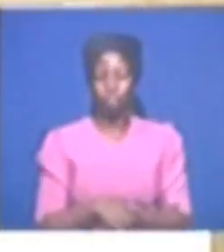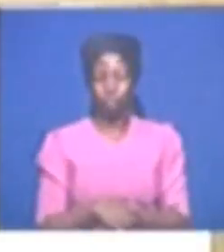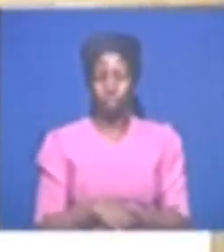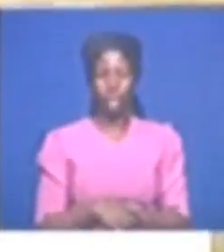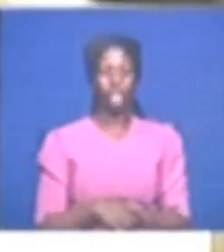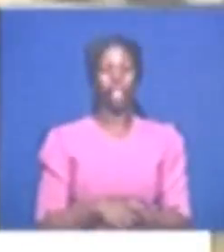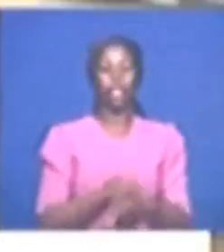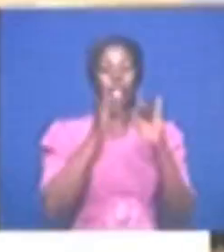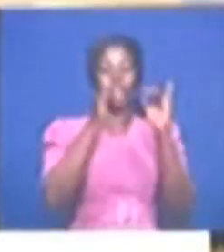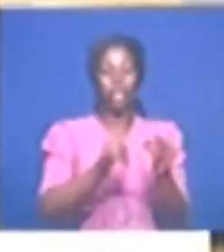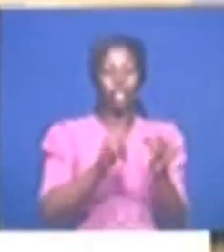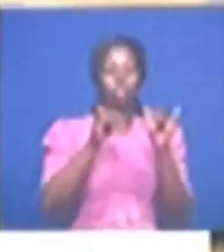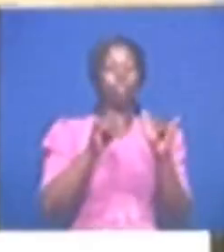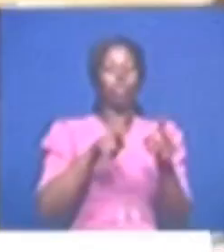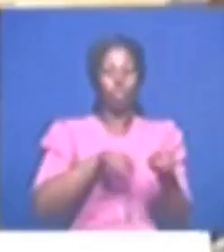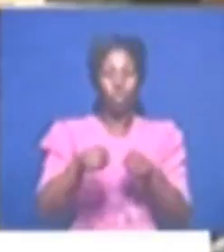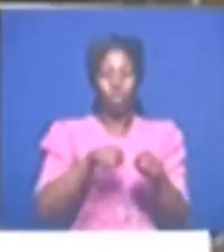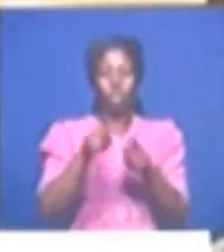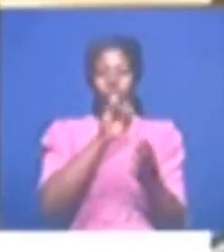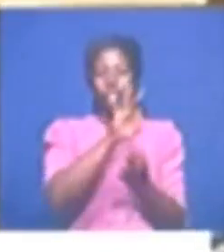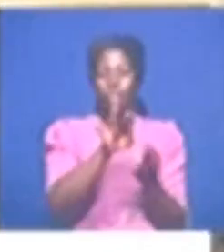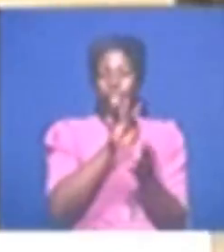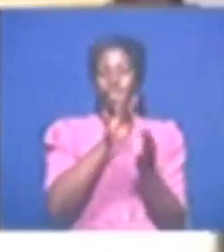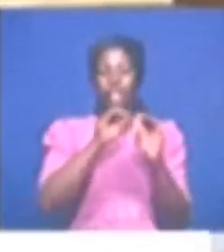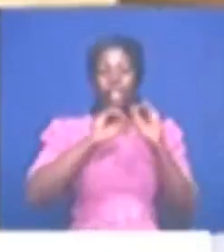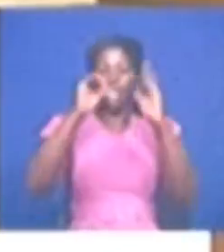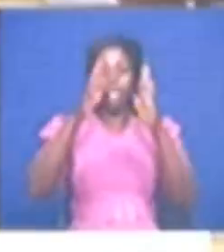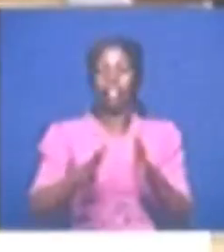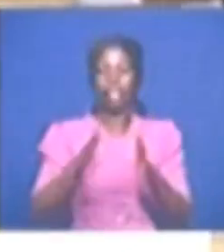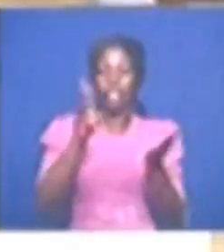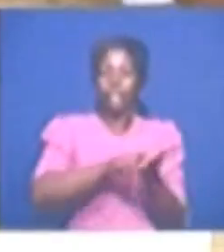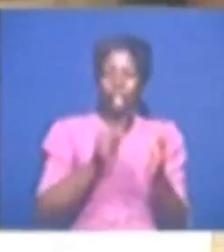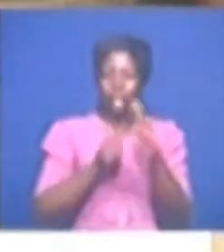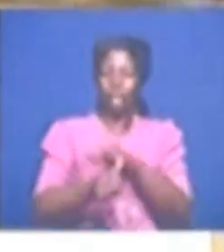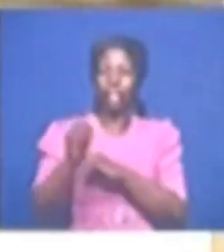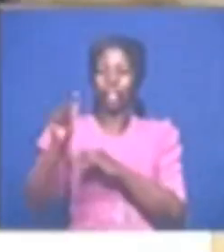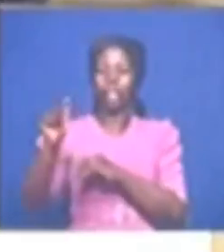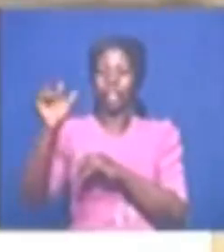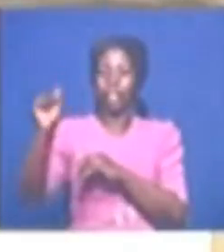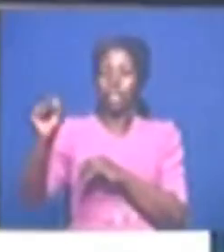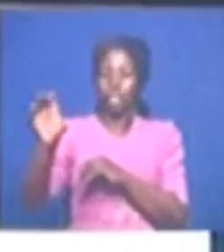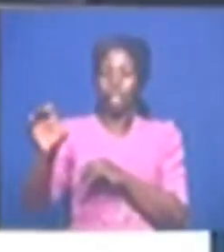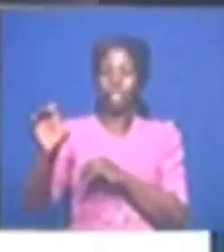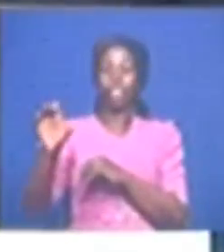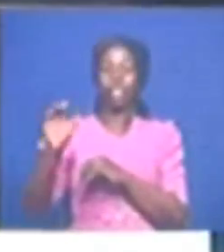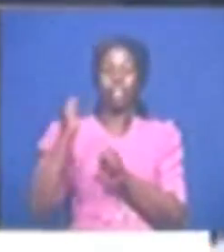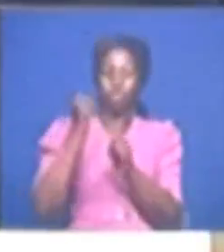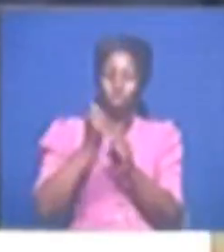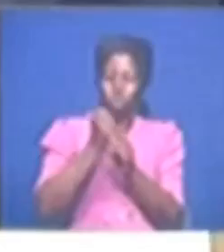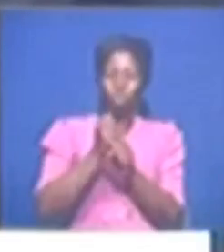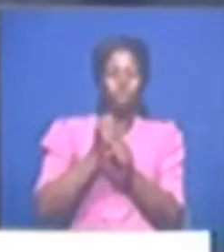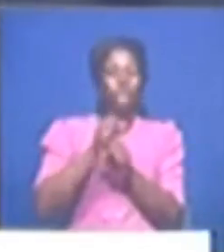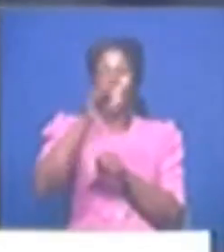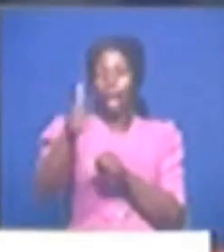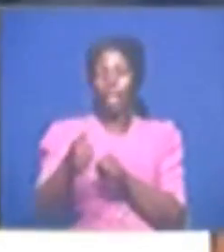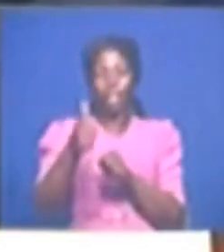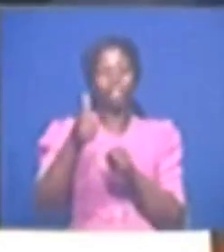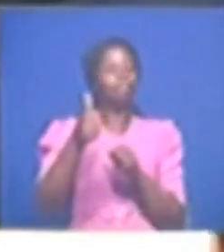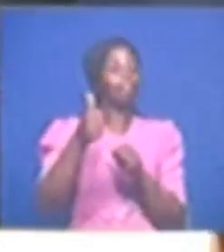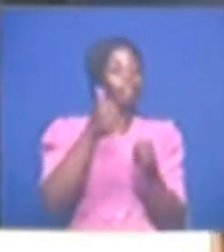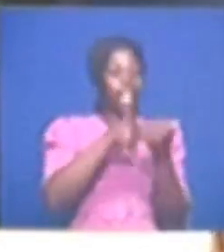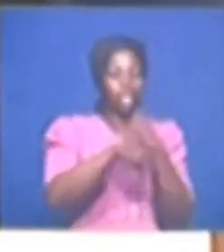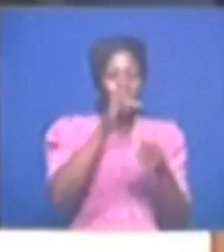also specify teachers registered under the Teachers Employer TSC will handle extracurricular activities. Subordinate staff at